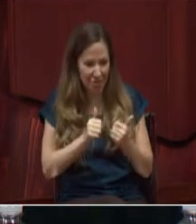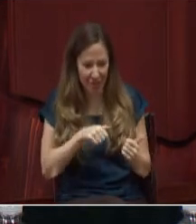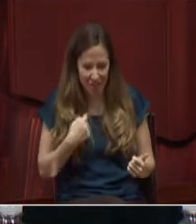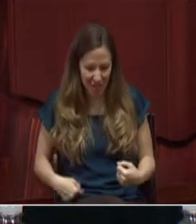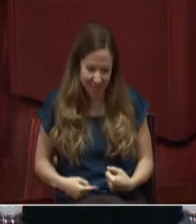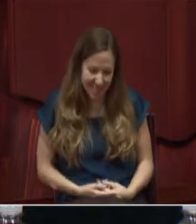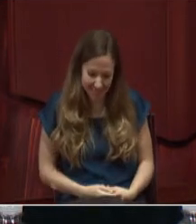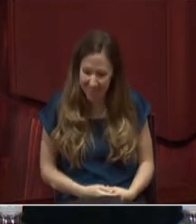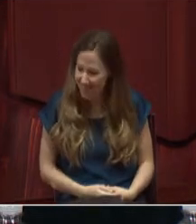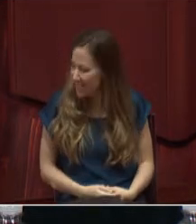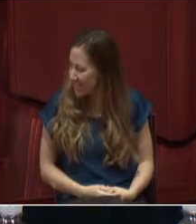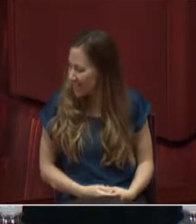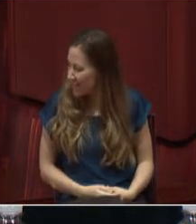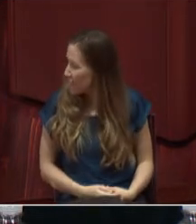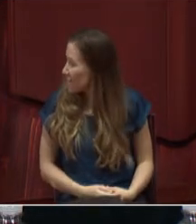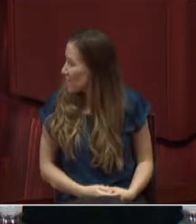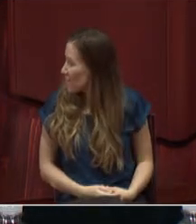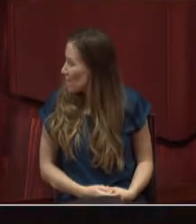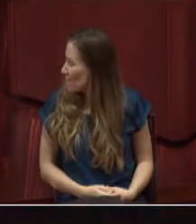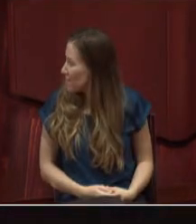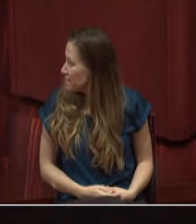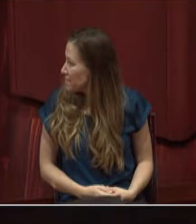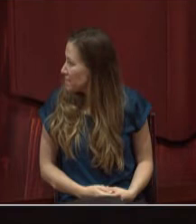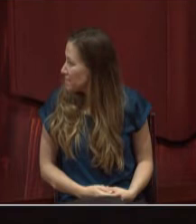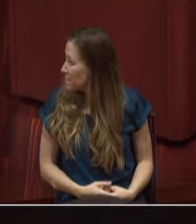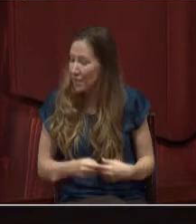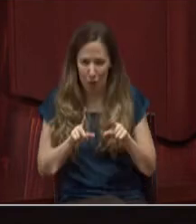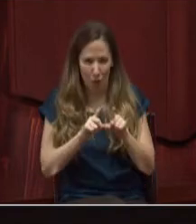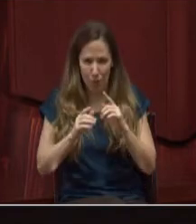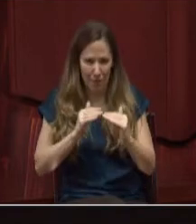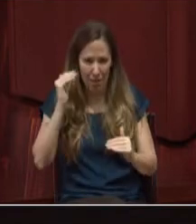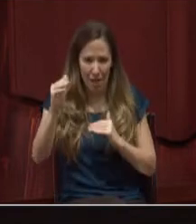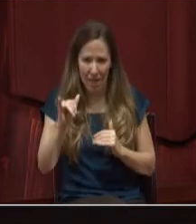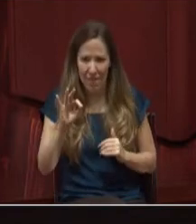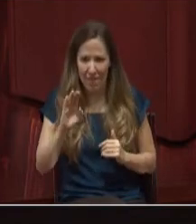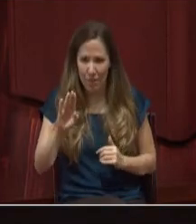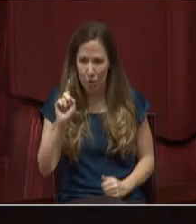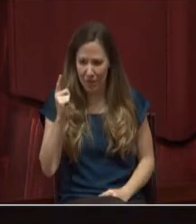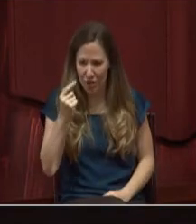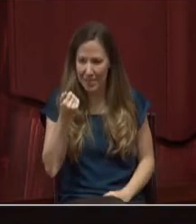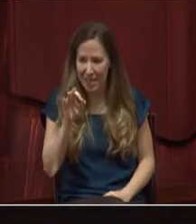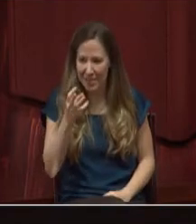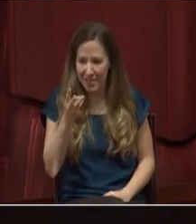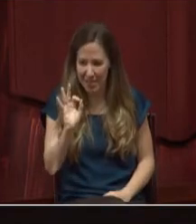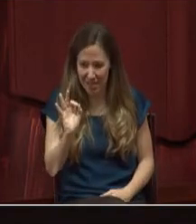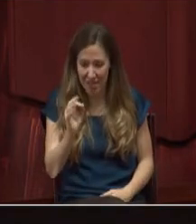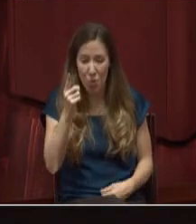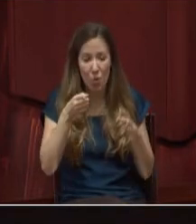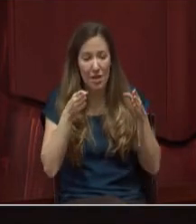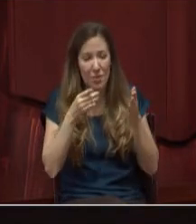Found a way to get in touch with China. Well, it was beyond that. On February 1, 1969,